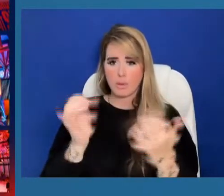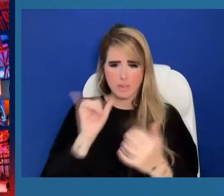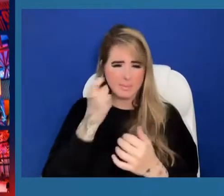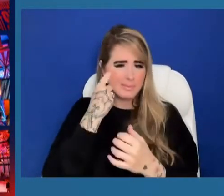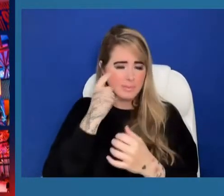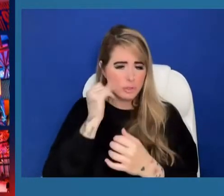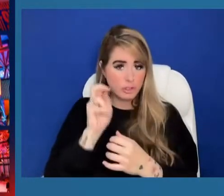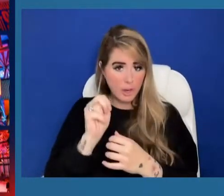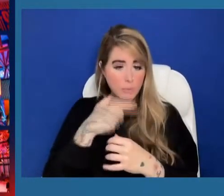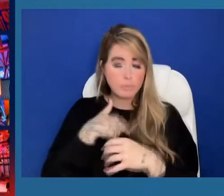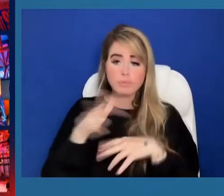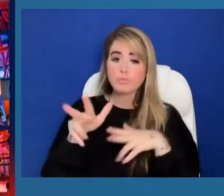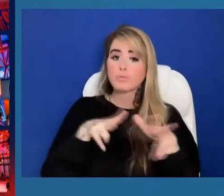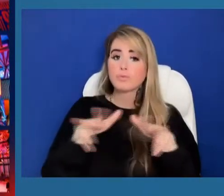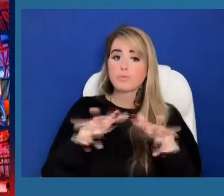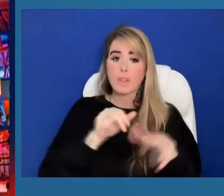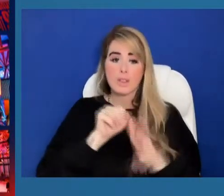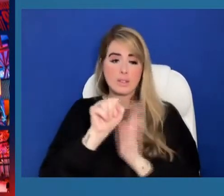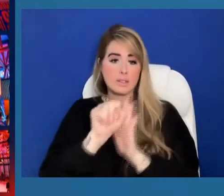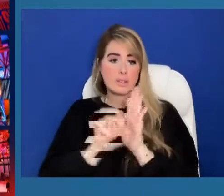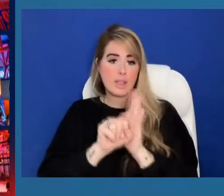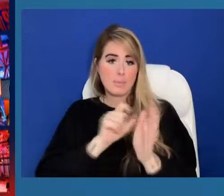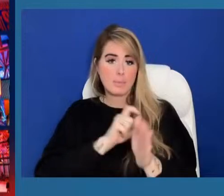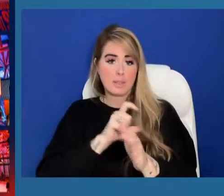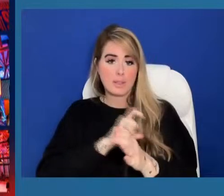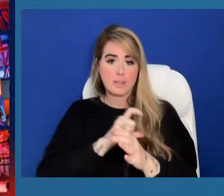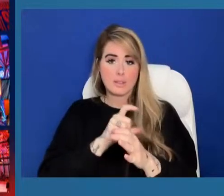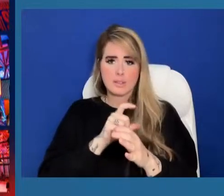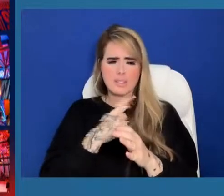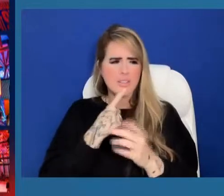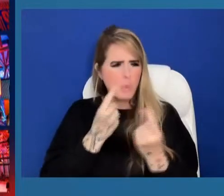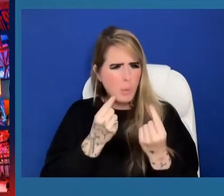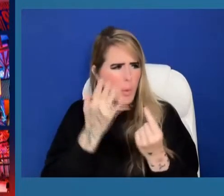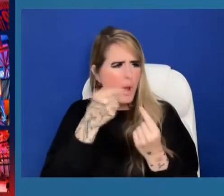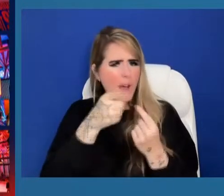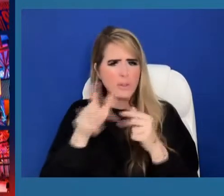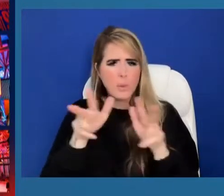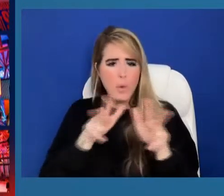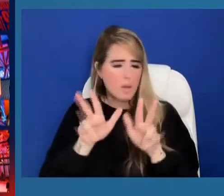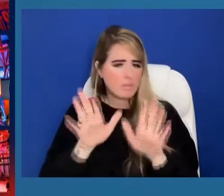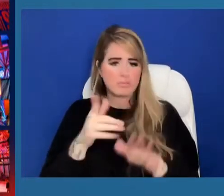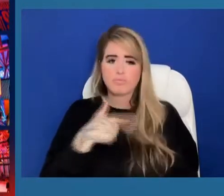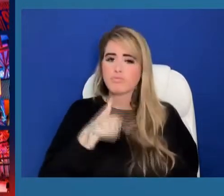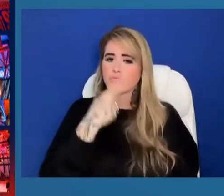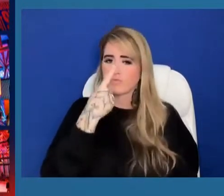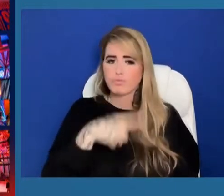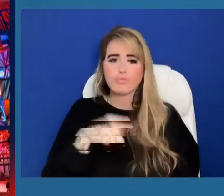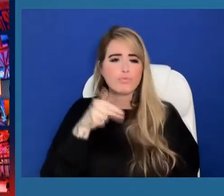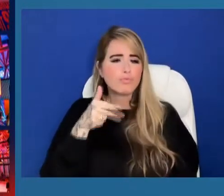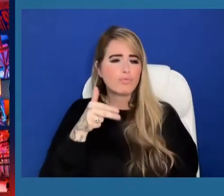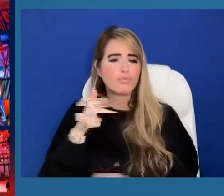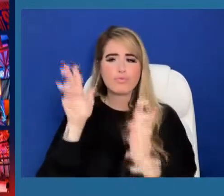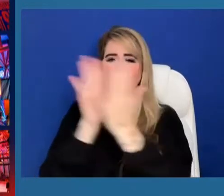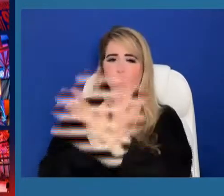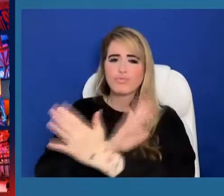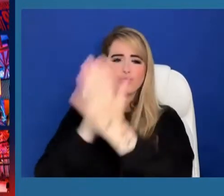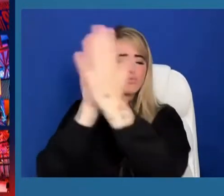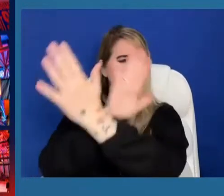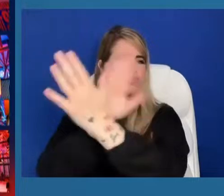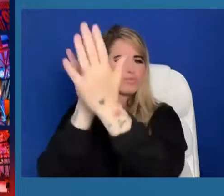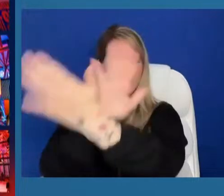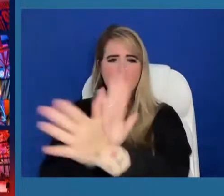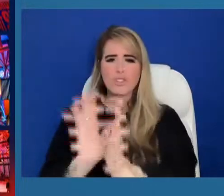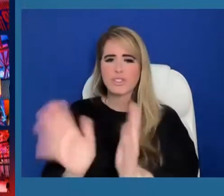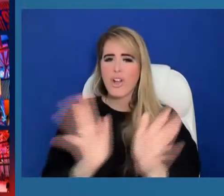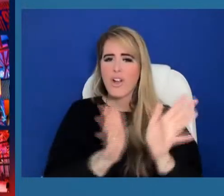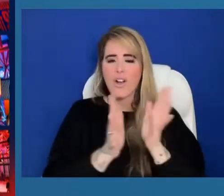January, and my state police detail has a heart attack, because I'm walking right down, high-fiving everybody, talking to everyone. It doesn't